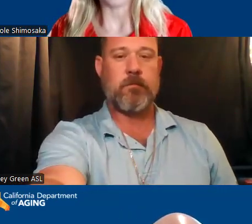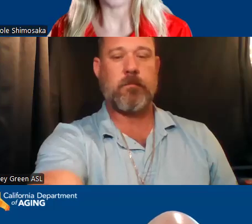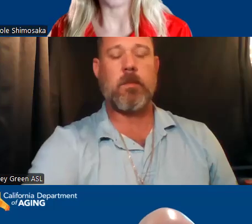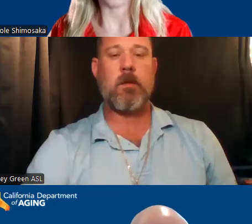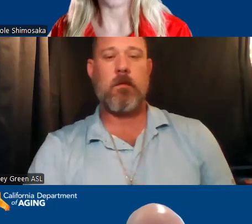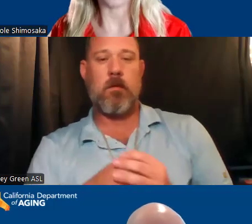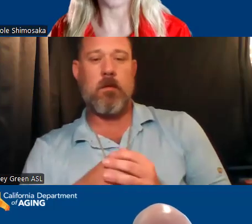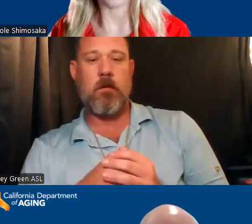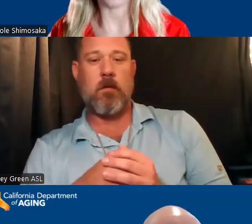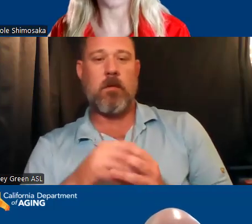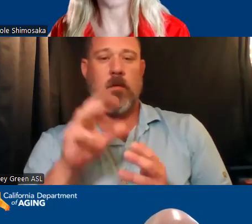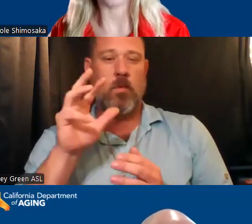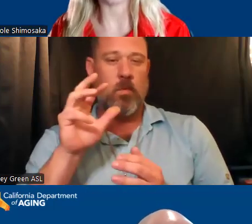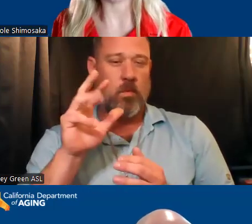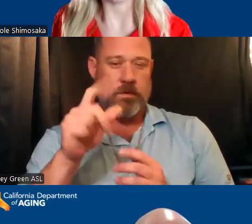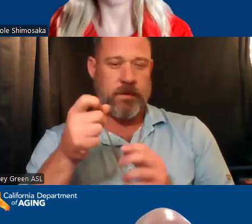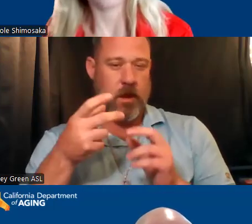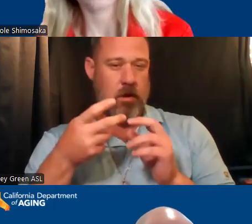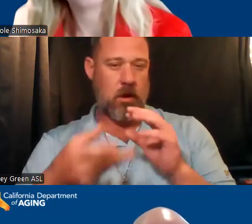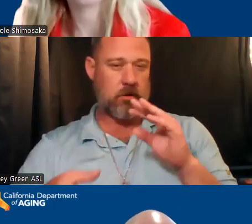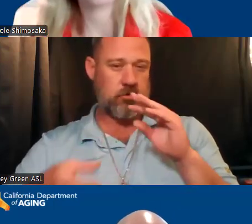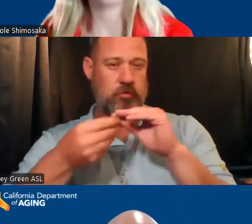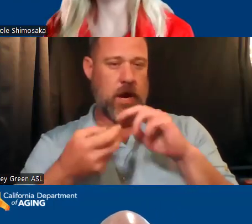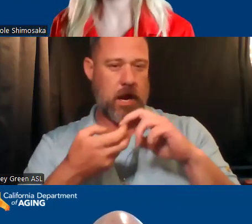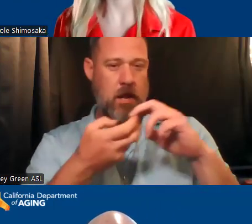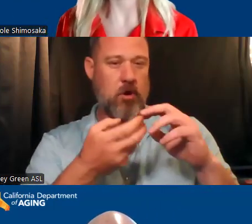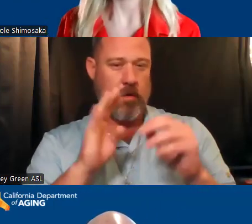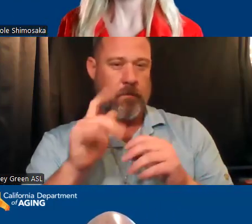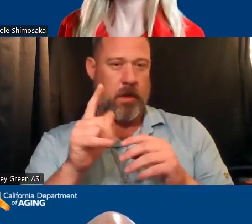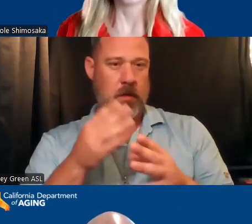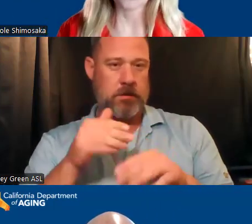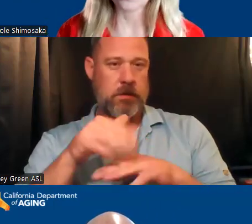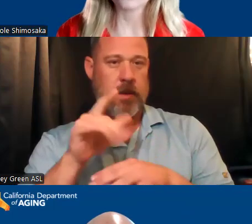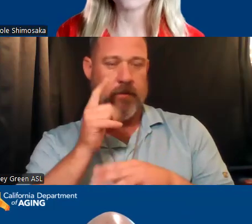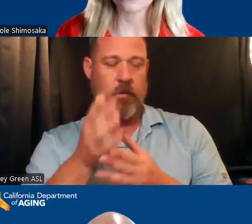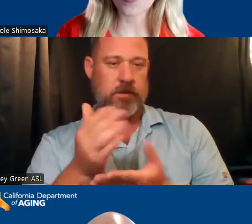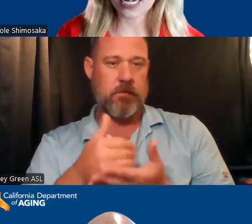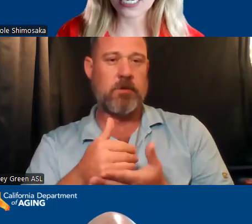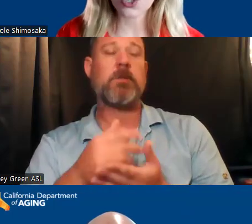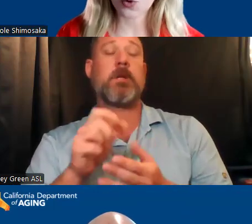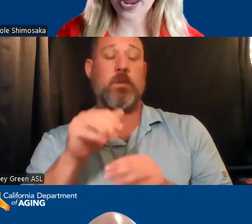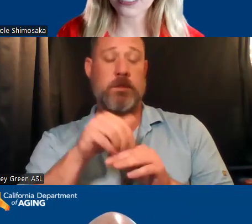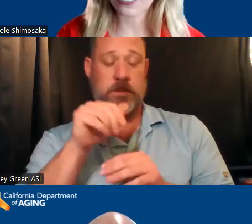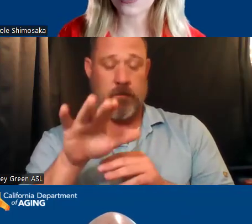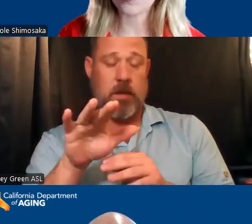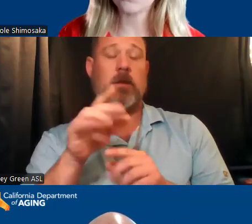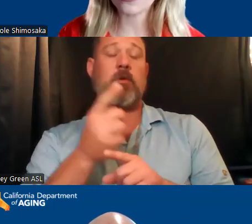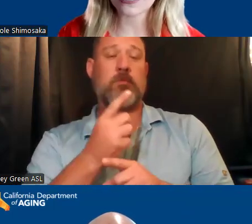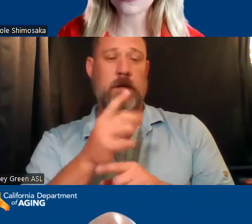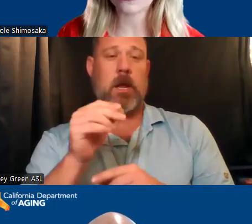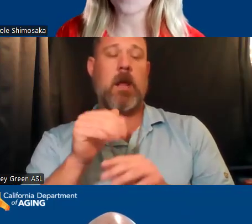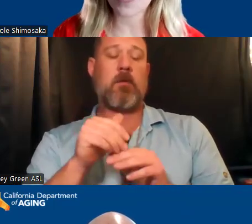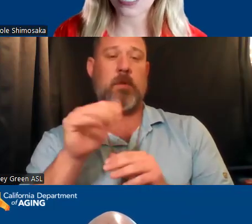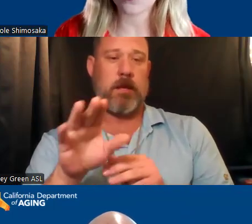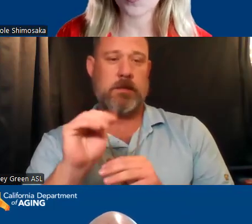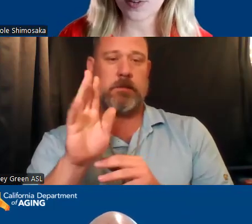Right. Was there a trailer bill submitted for this budget cycle? It was submitted, correct, and it was released in